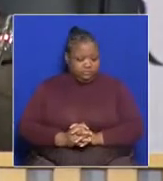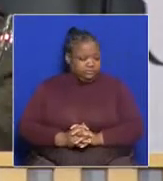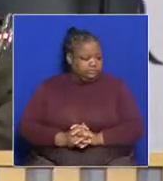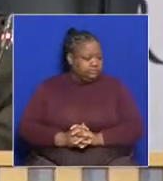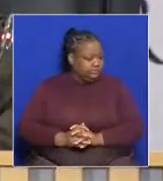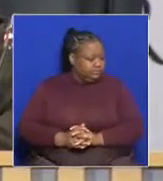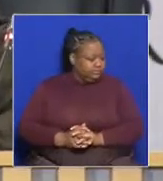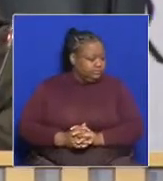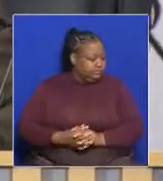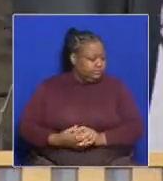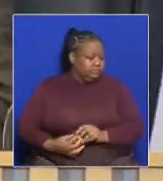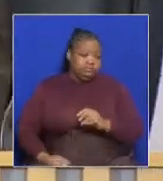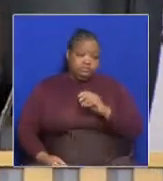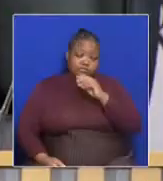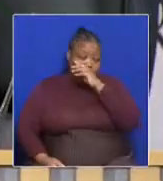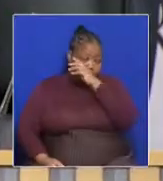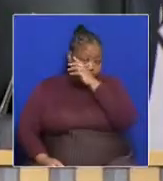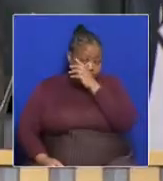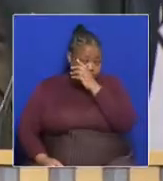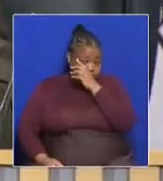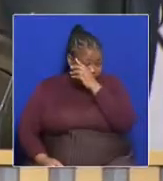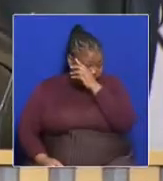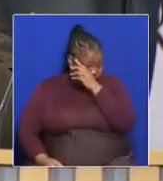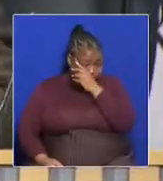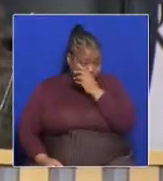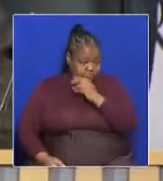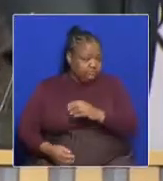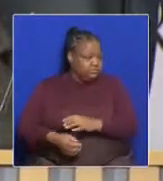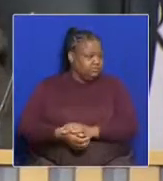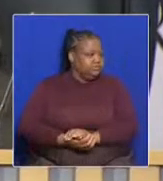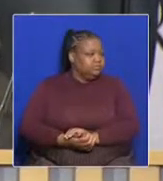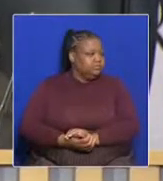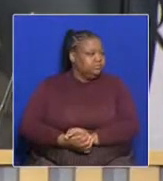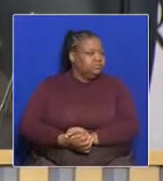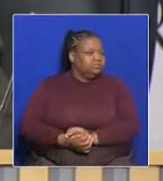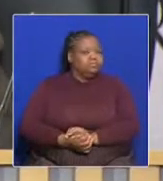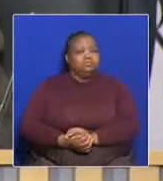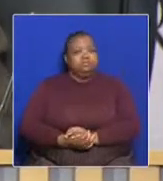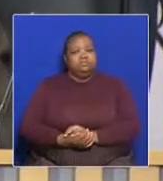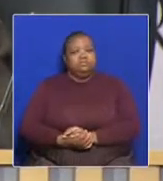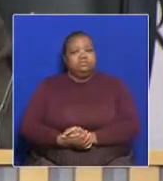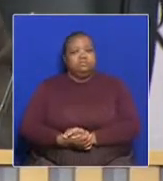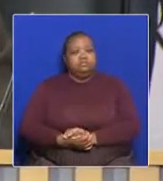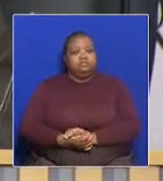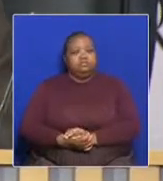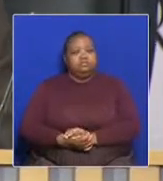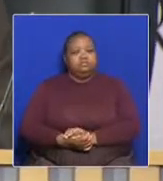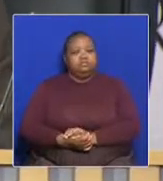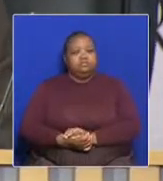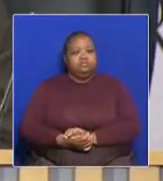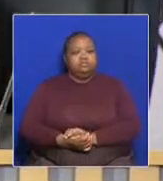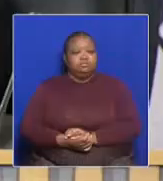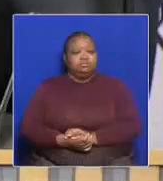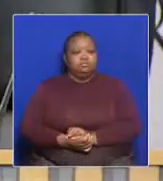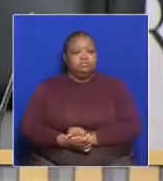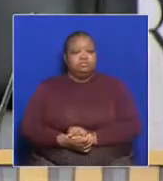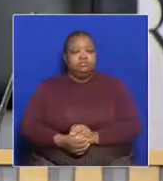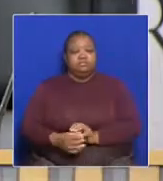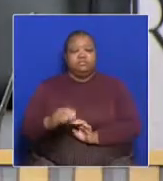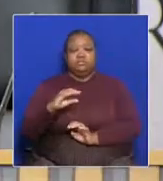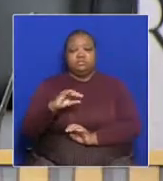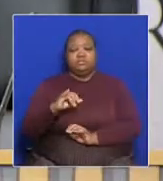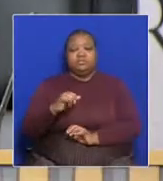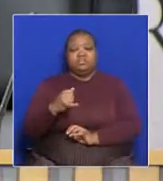52, she said. Yeah, 658 by Mbangase. I'm looking for CJC